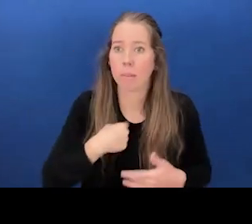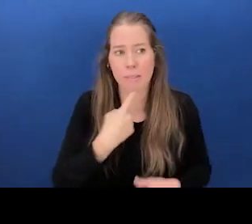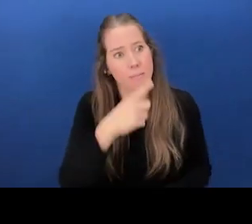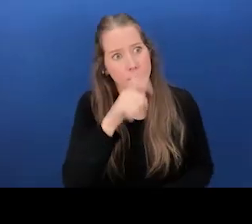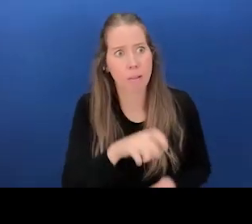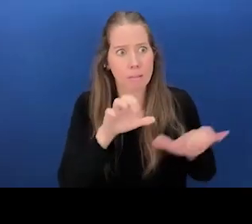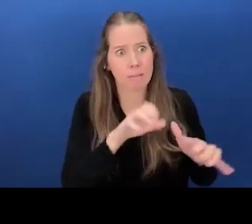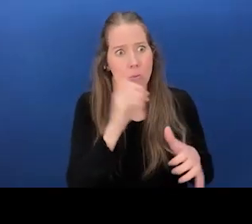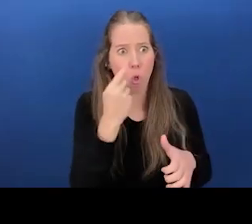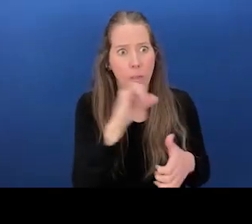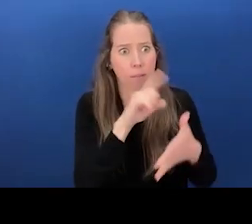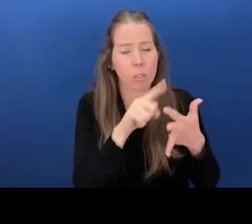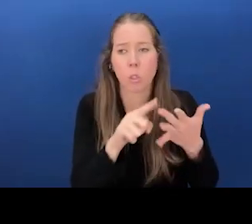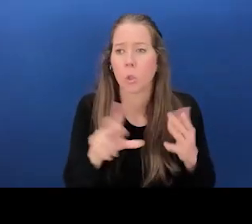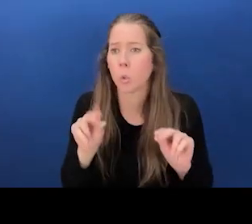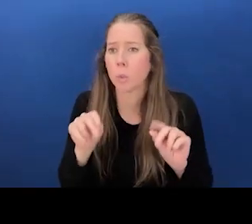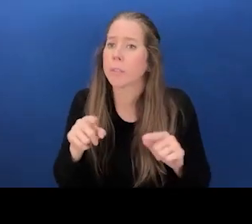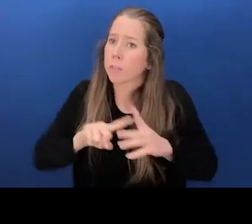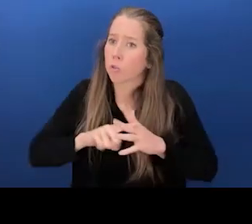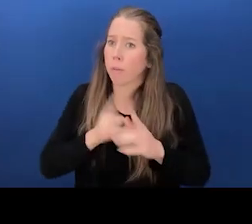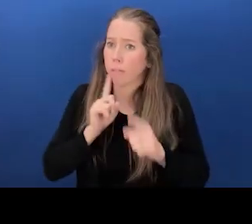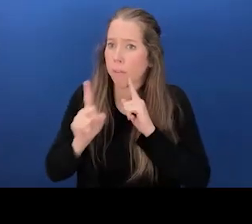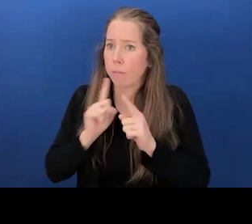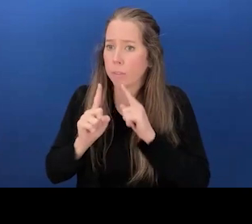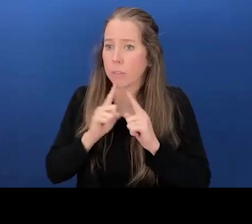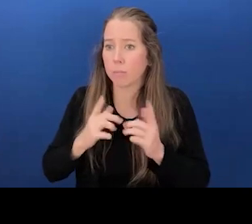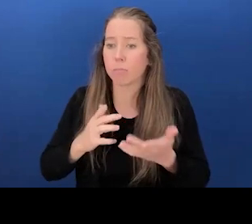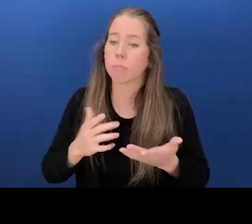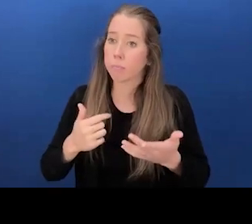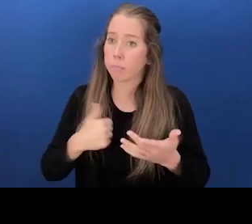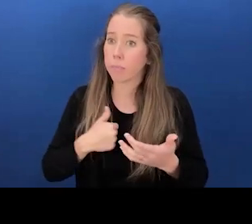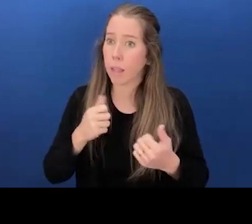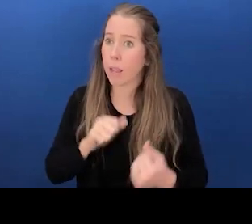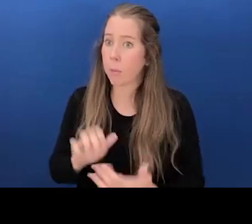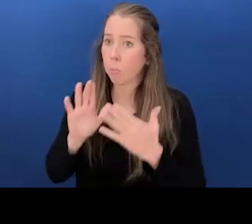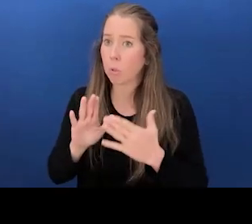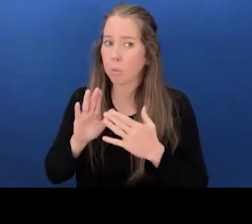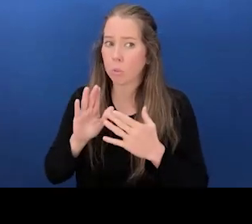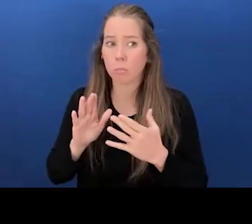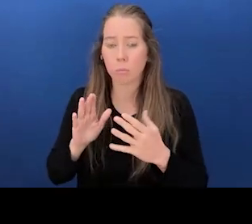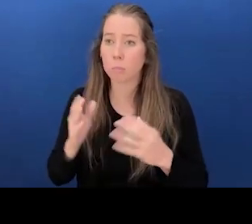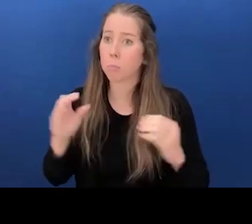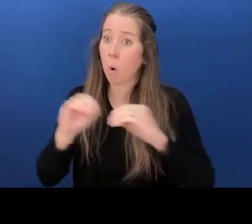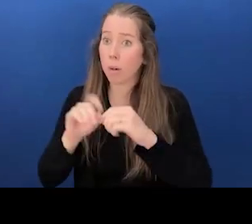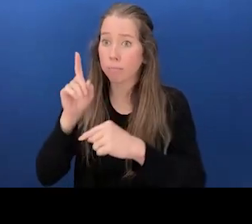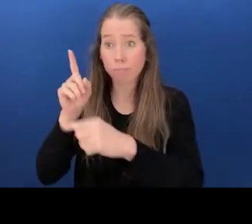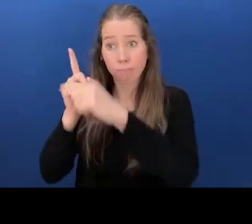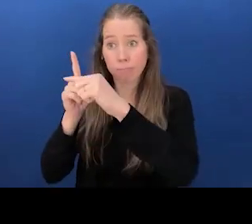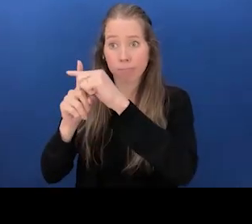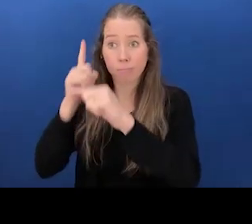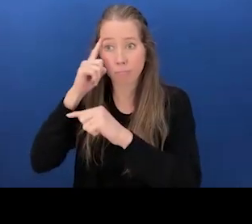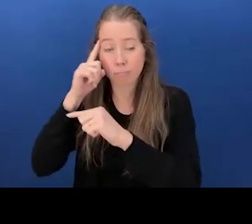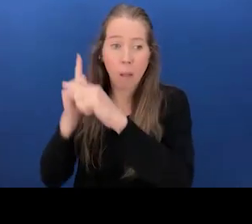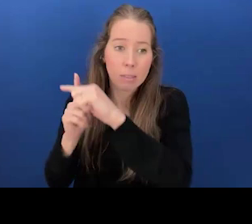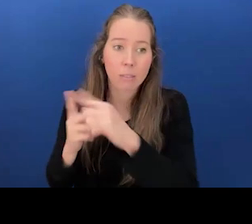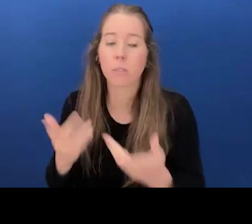start of a conversation. And I choose to approach it cautiously optimistic. Now, first,